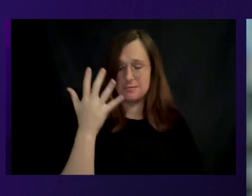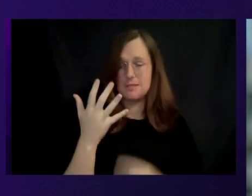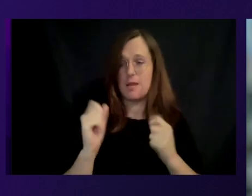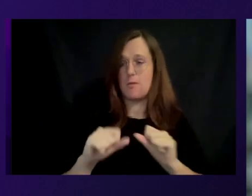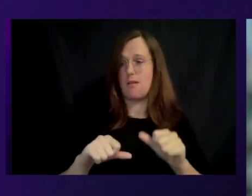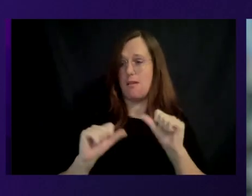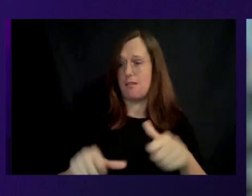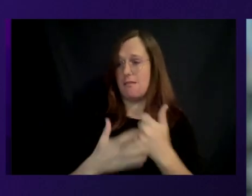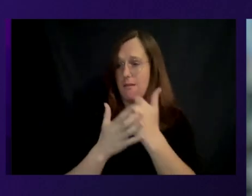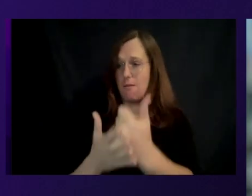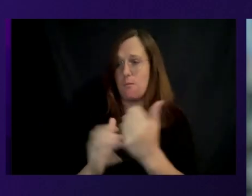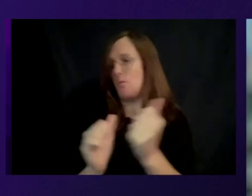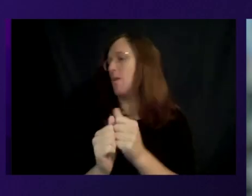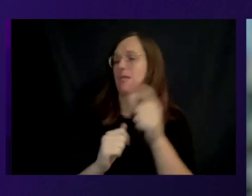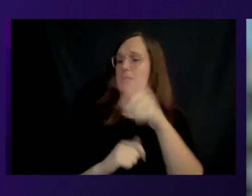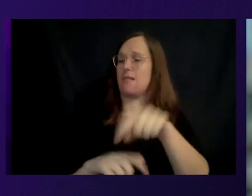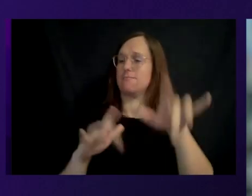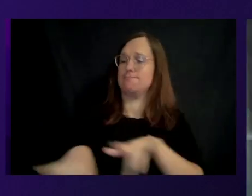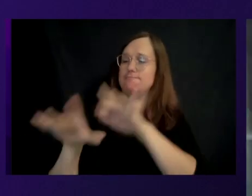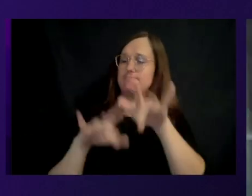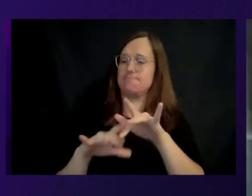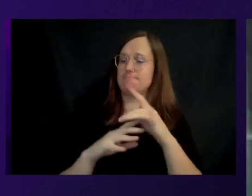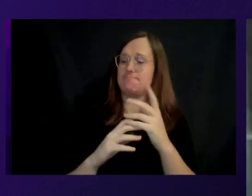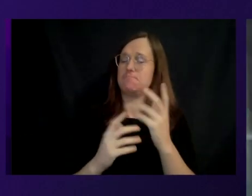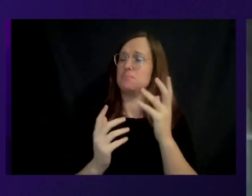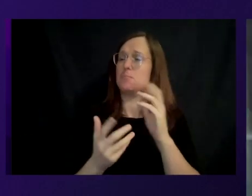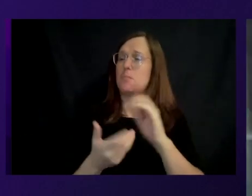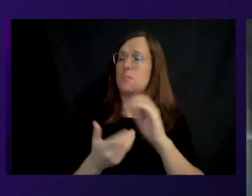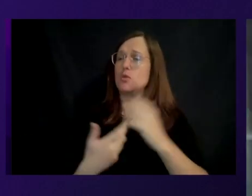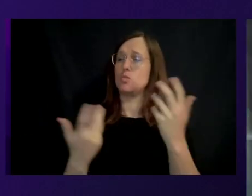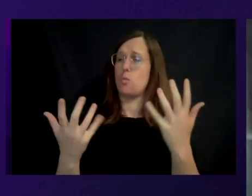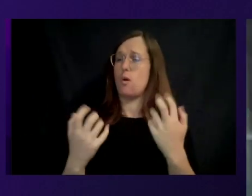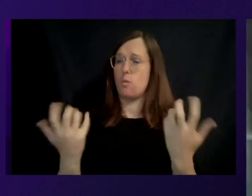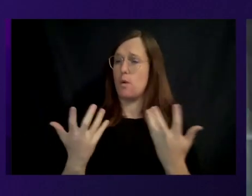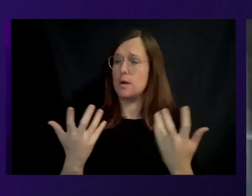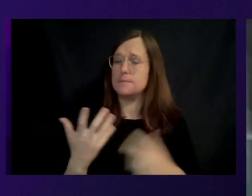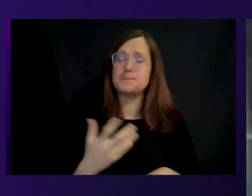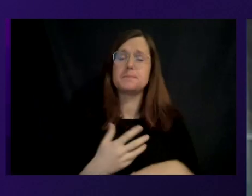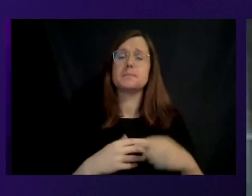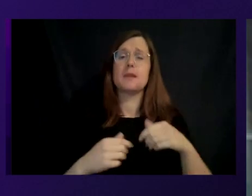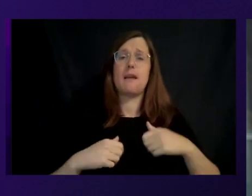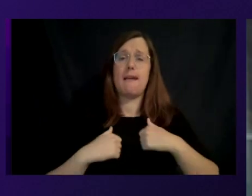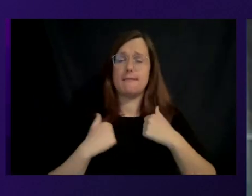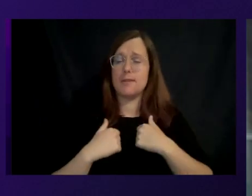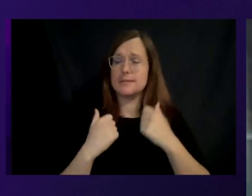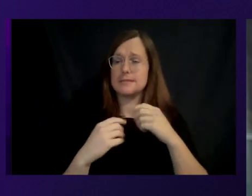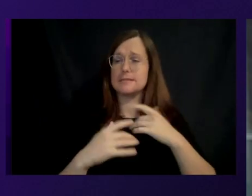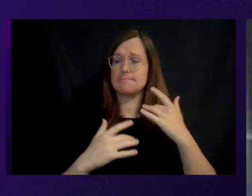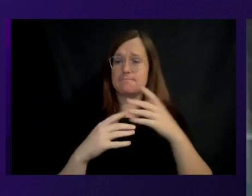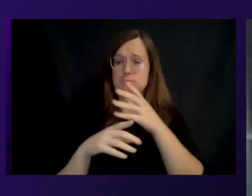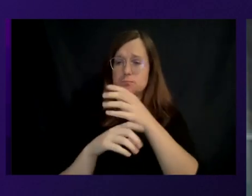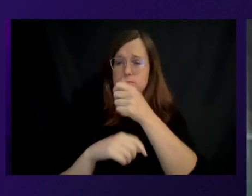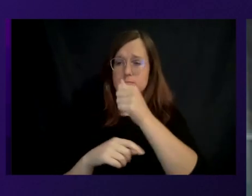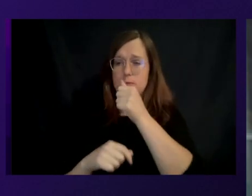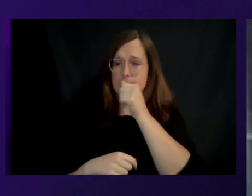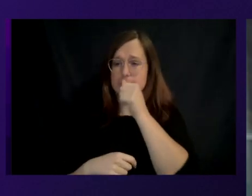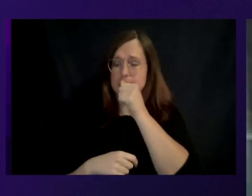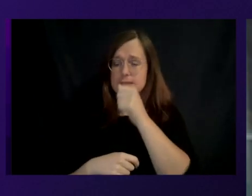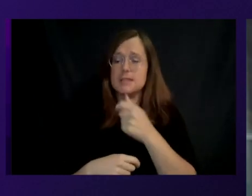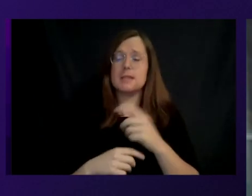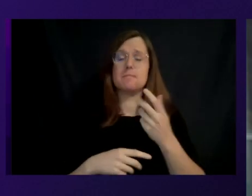data. This is what our partners are looking for, to address privacy concerns, collaborate securely, and build trust in their data